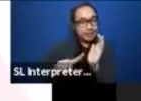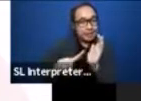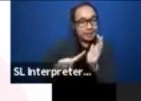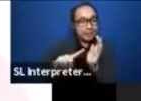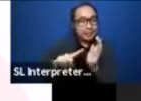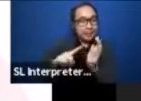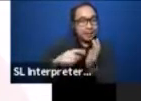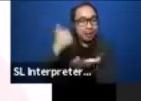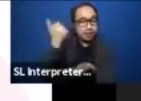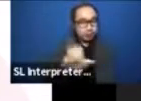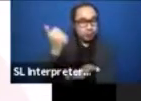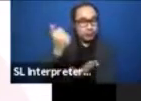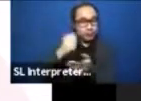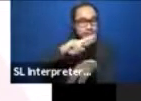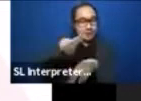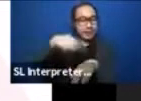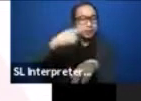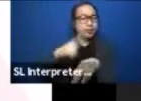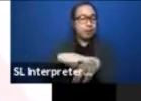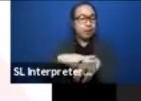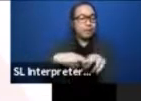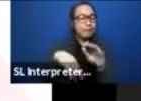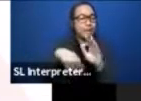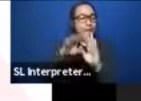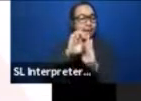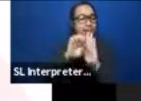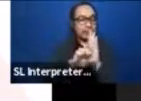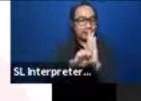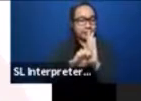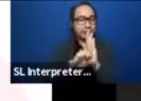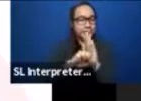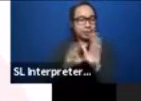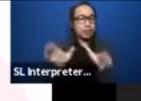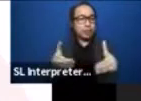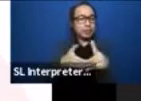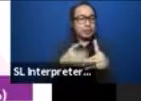the National Committee for Health Research and Ministry of Health Cambodia.